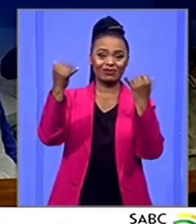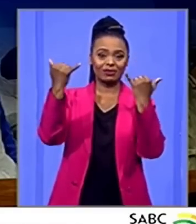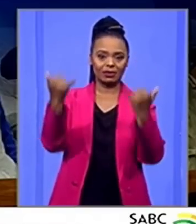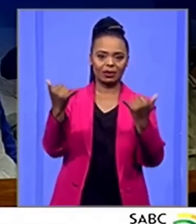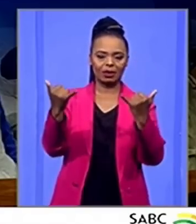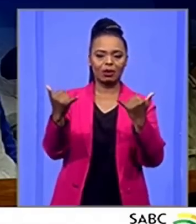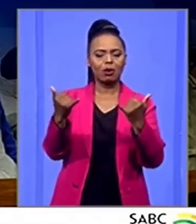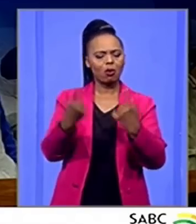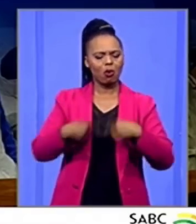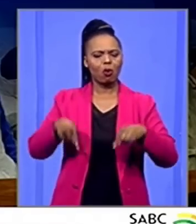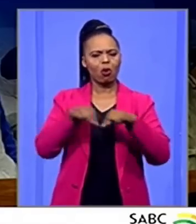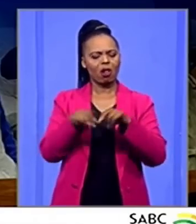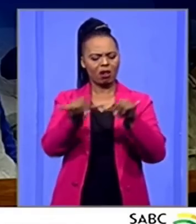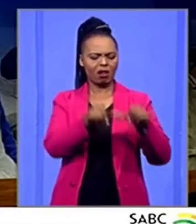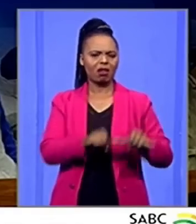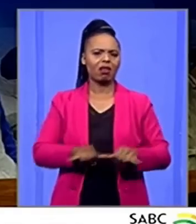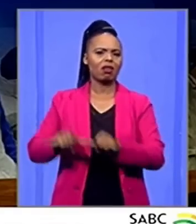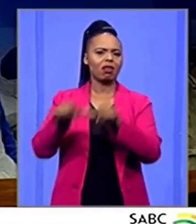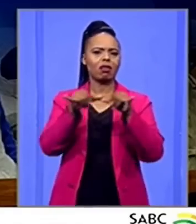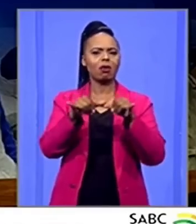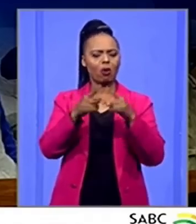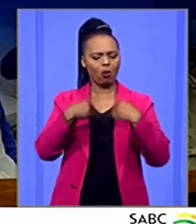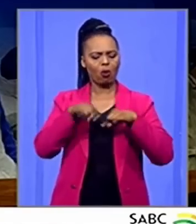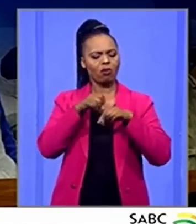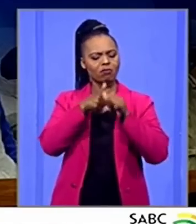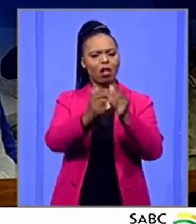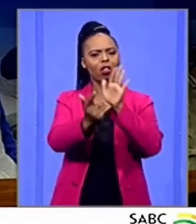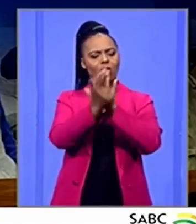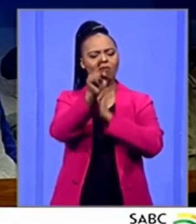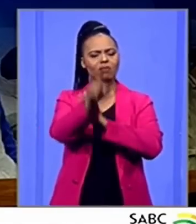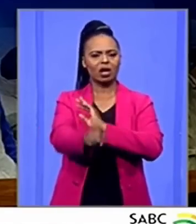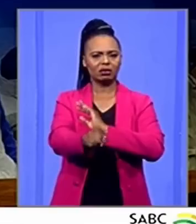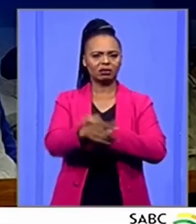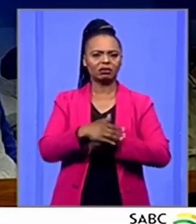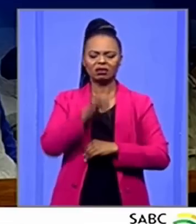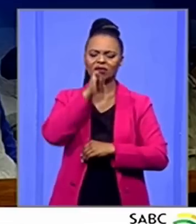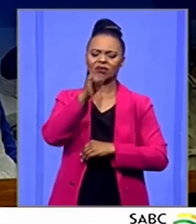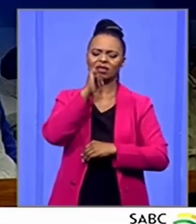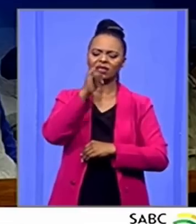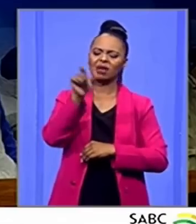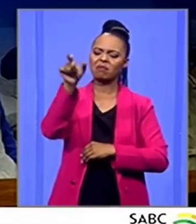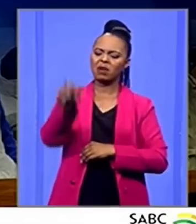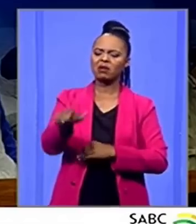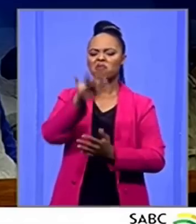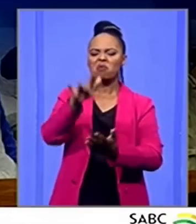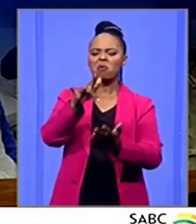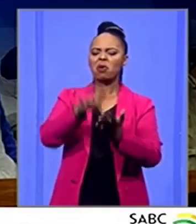ka moka re a lekana pele ga molao go sa lebella gore motho o bereka